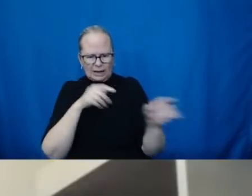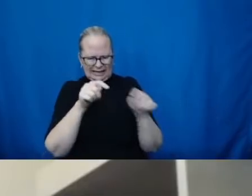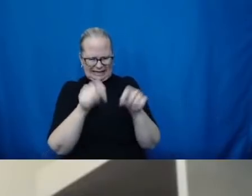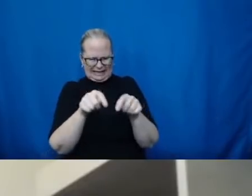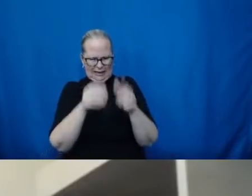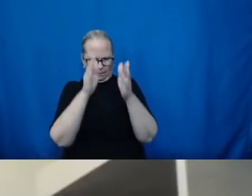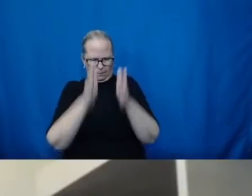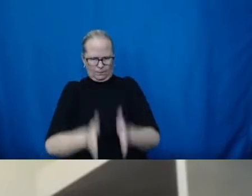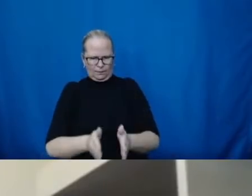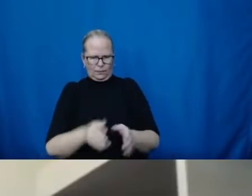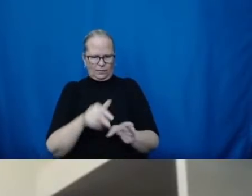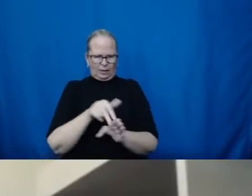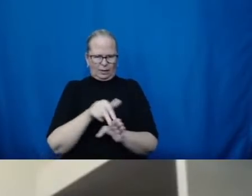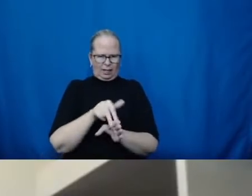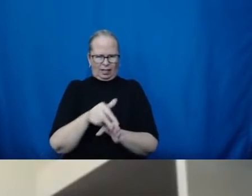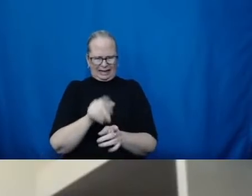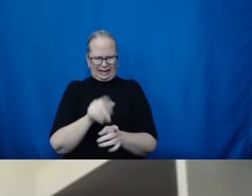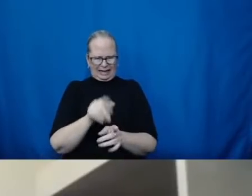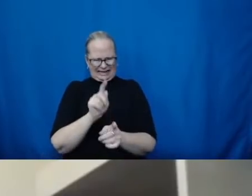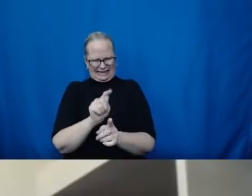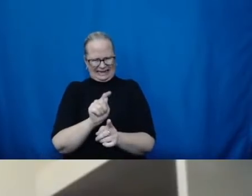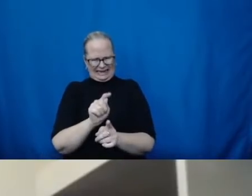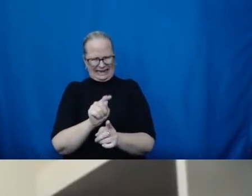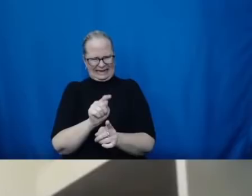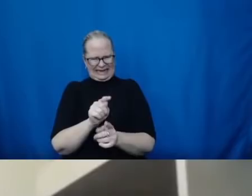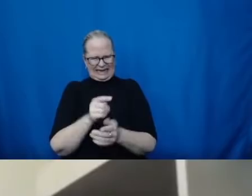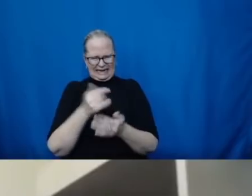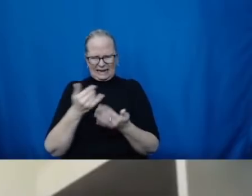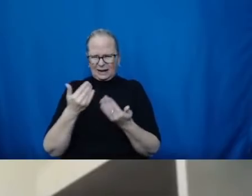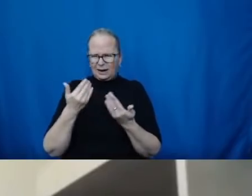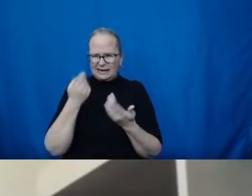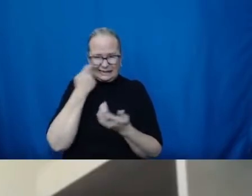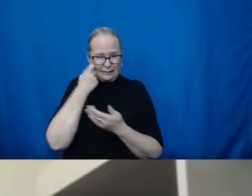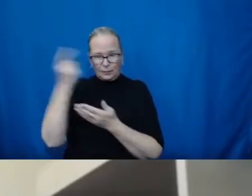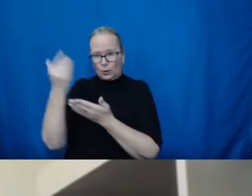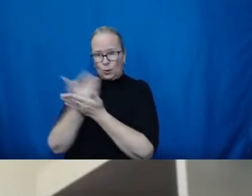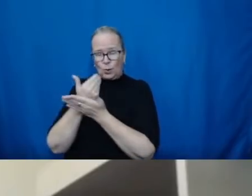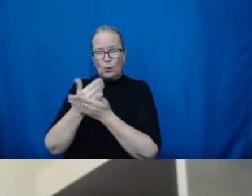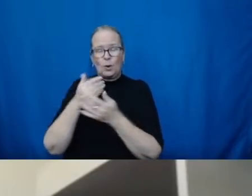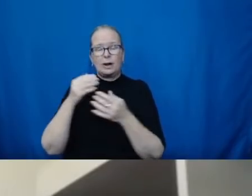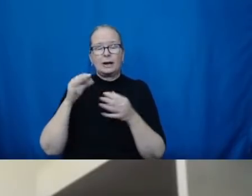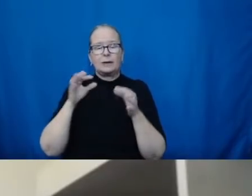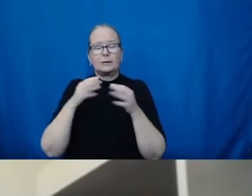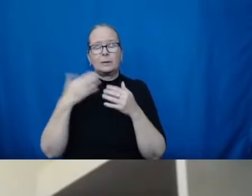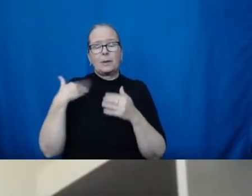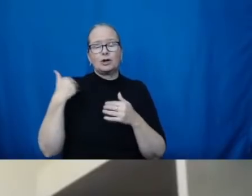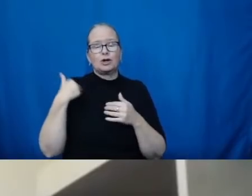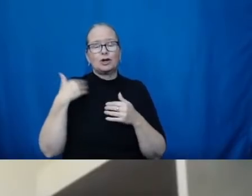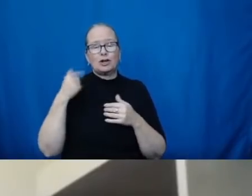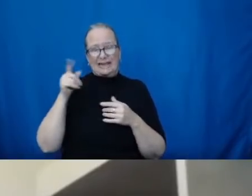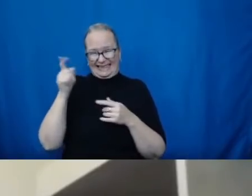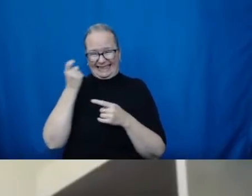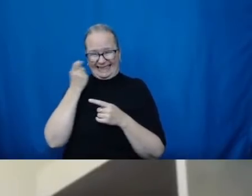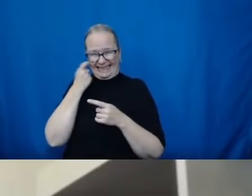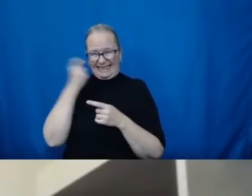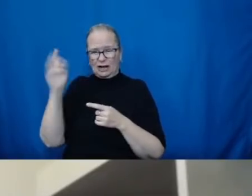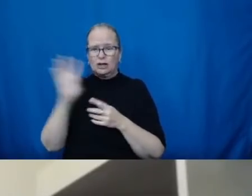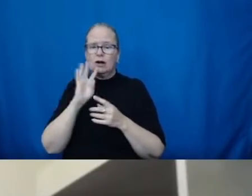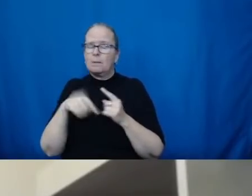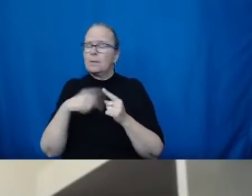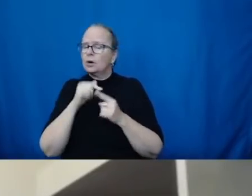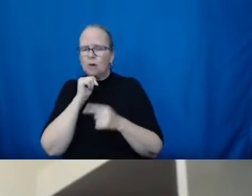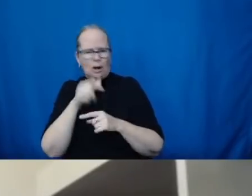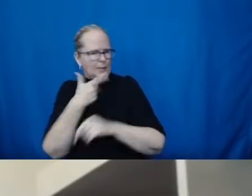is, if you have been unsure about this vaccine, talk to your healthcare provider or a trusted healthcare provider of some kind. First of